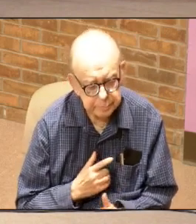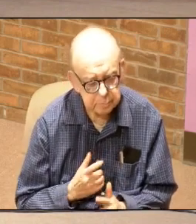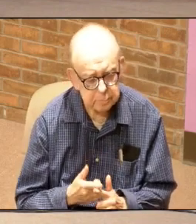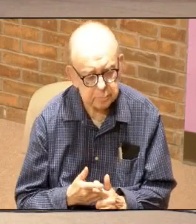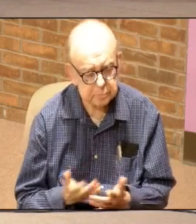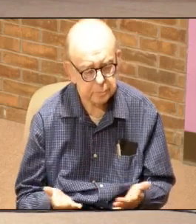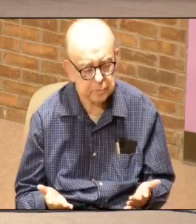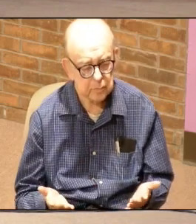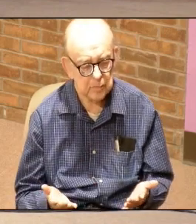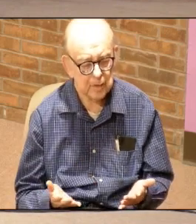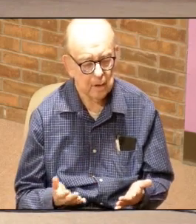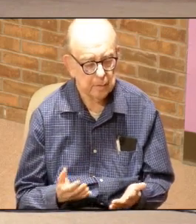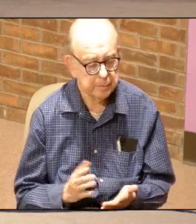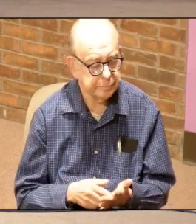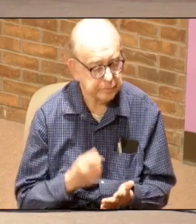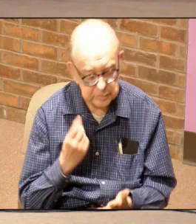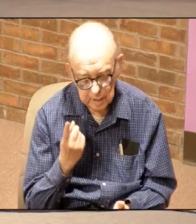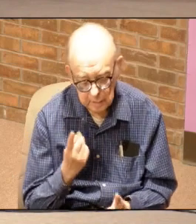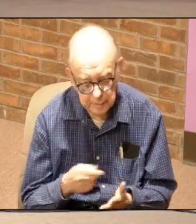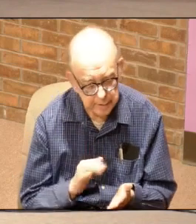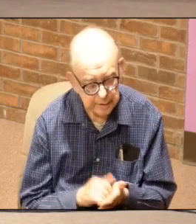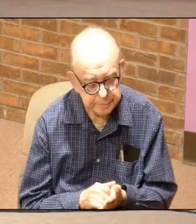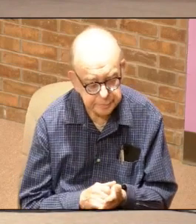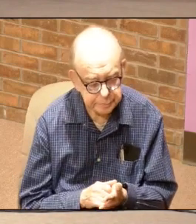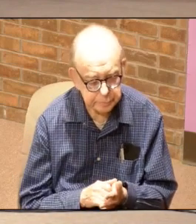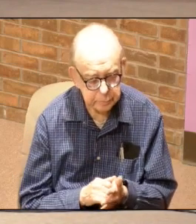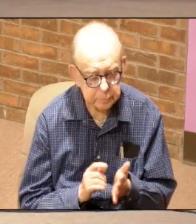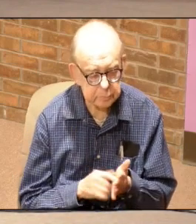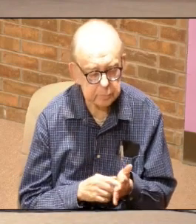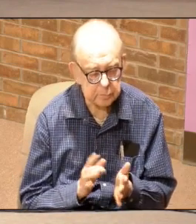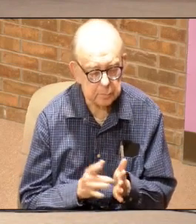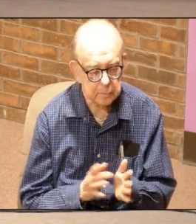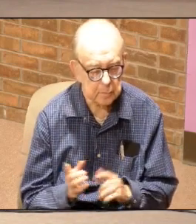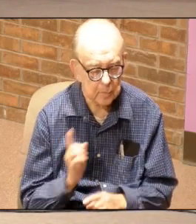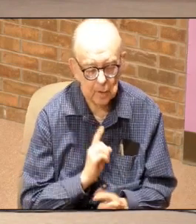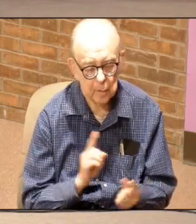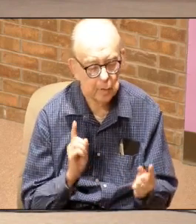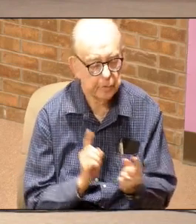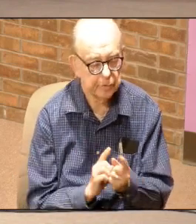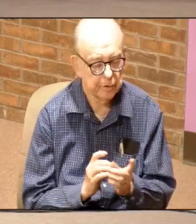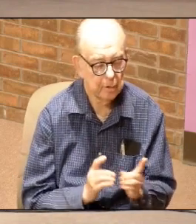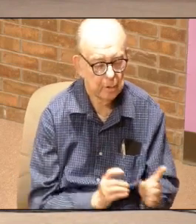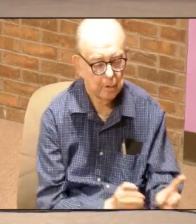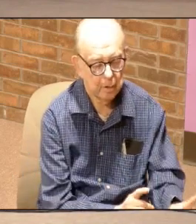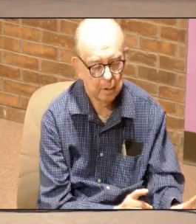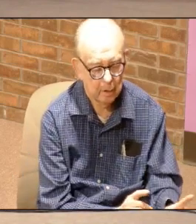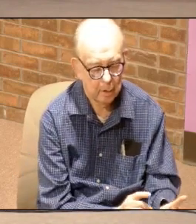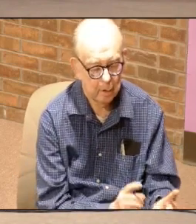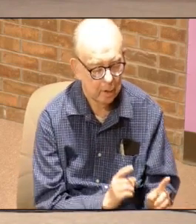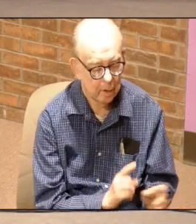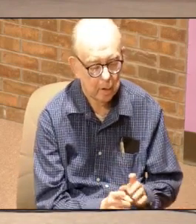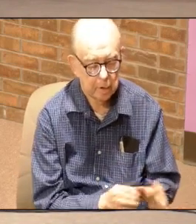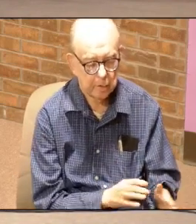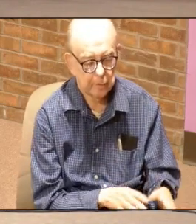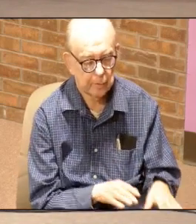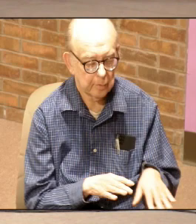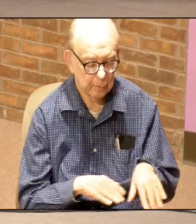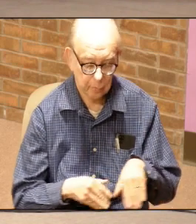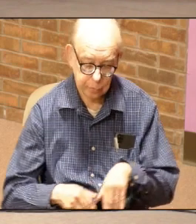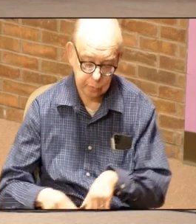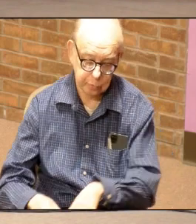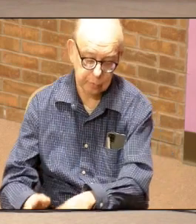And in the thing that sometimes you don't even think about, it shows Jesus coming up to his disciples and it shows them backing away from